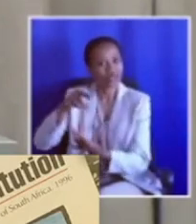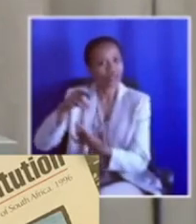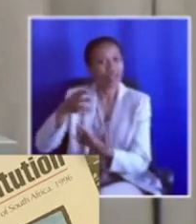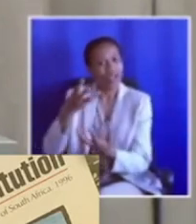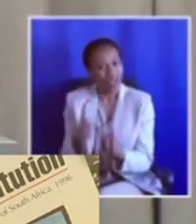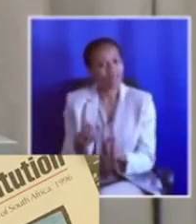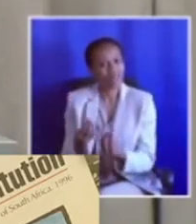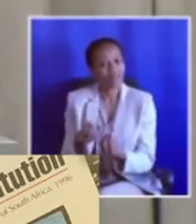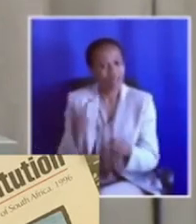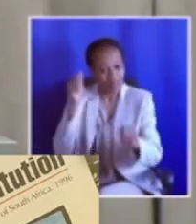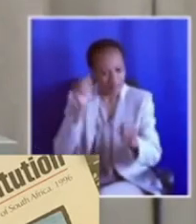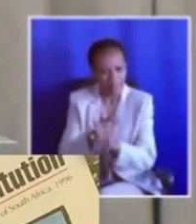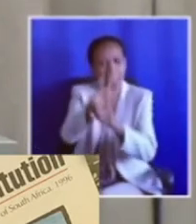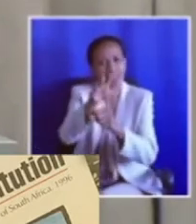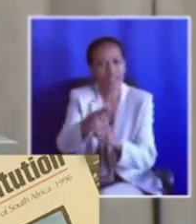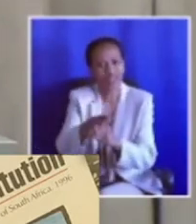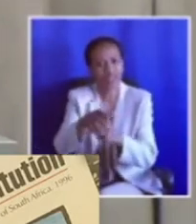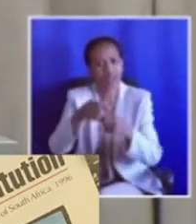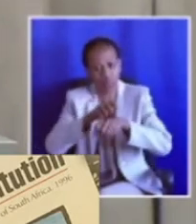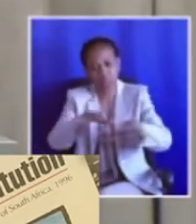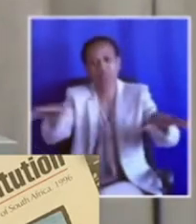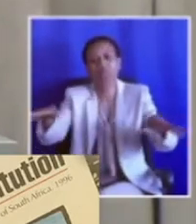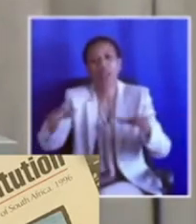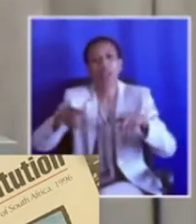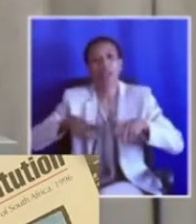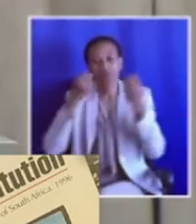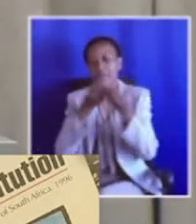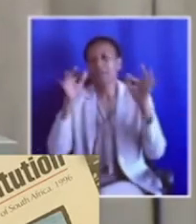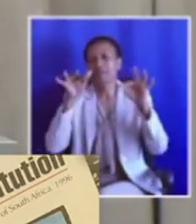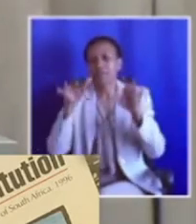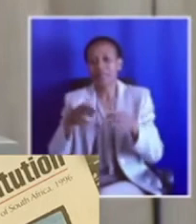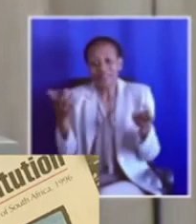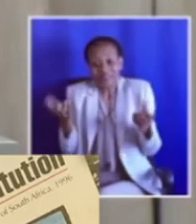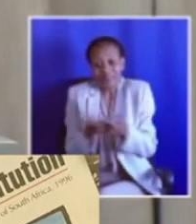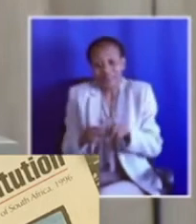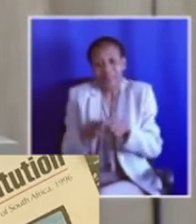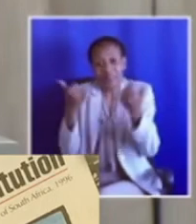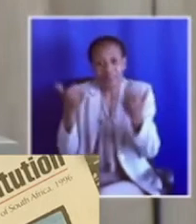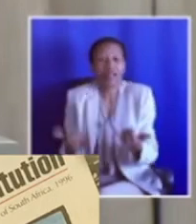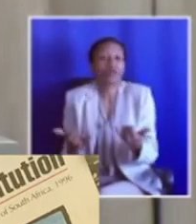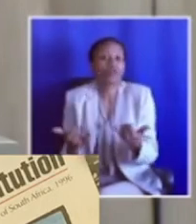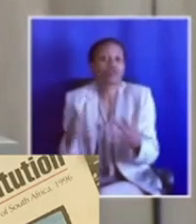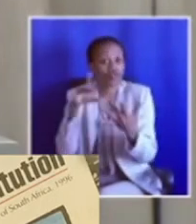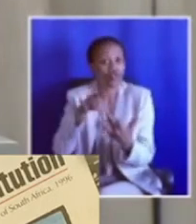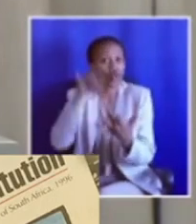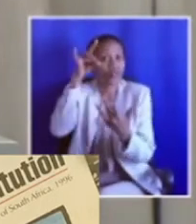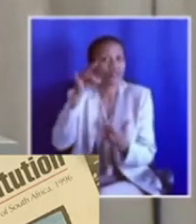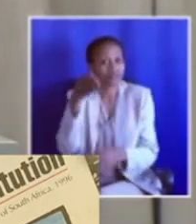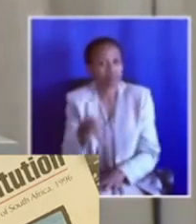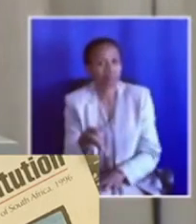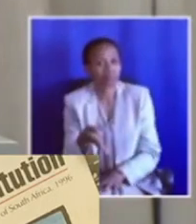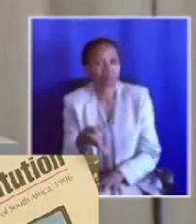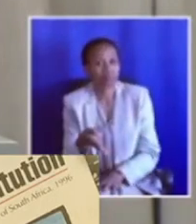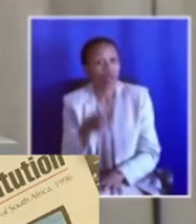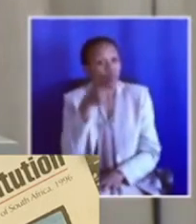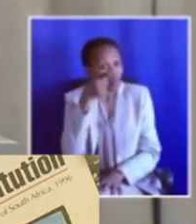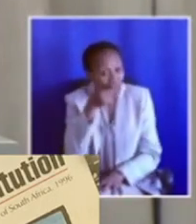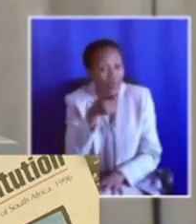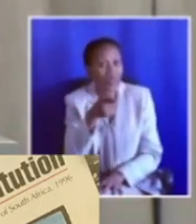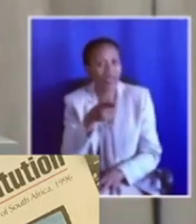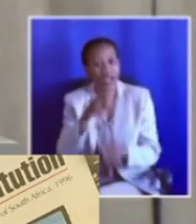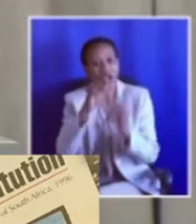of millions of people. Today, we're standing in front of such a choice. And you have the choice to adhere to